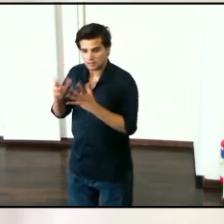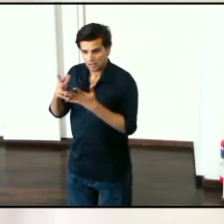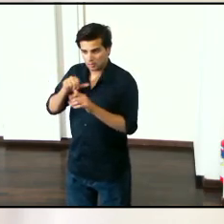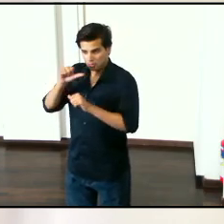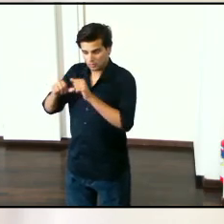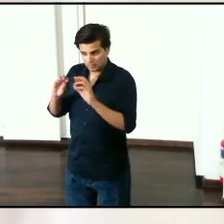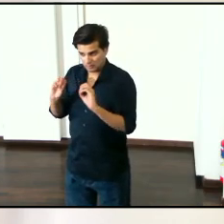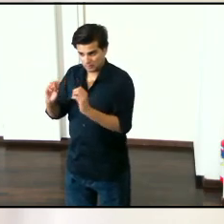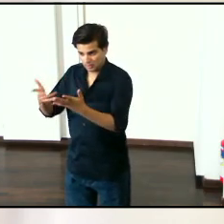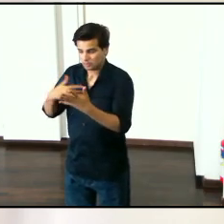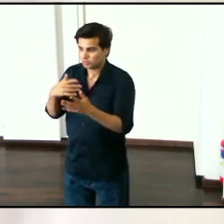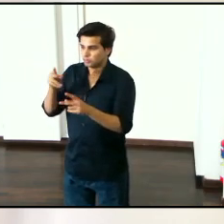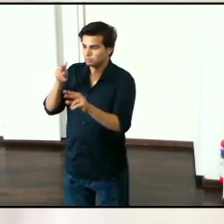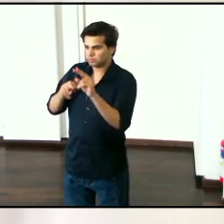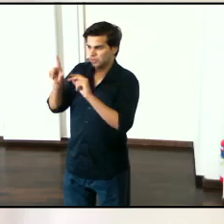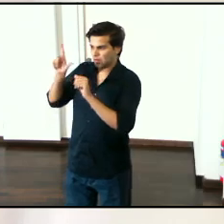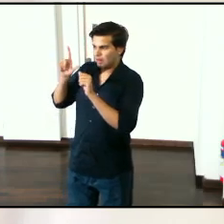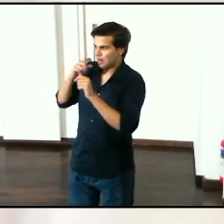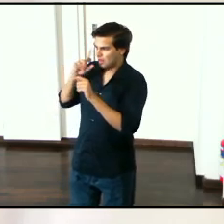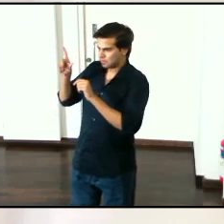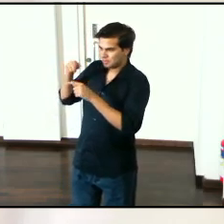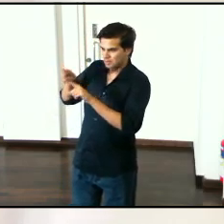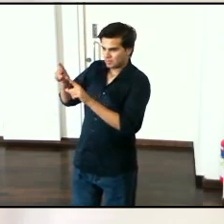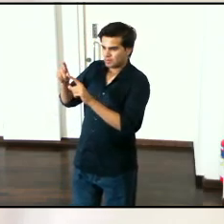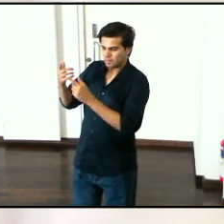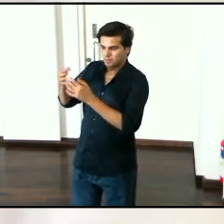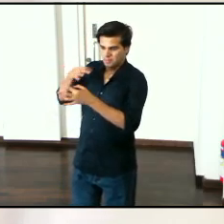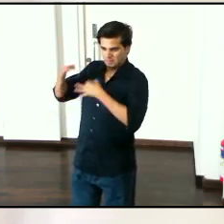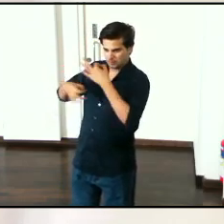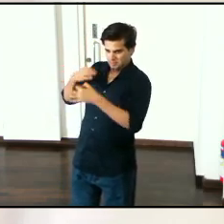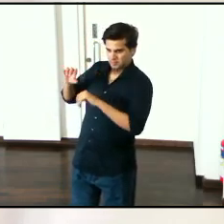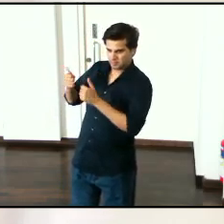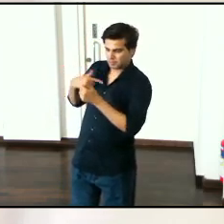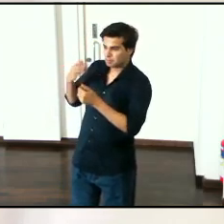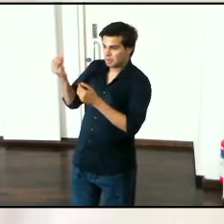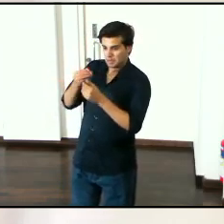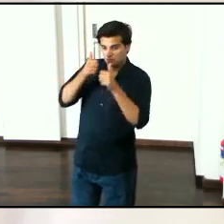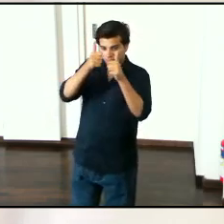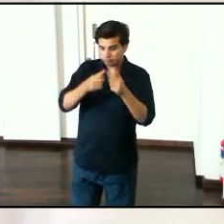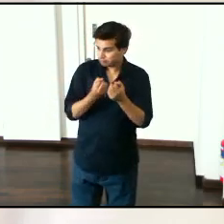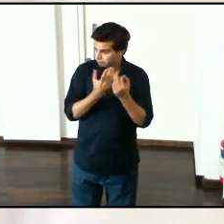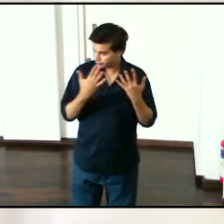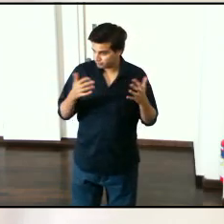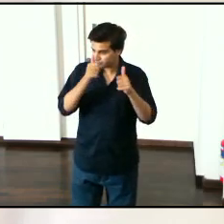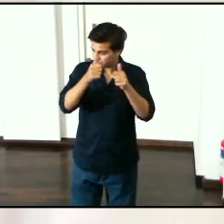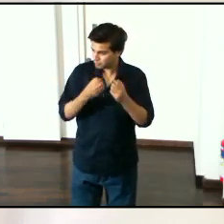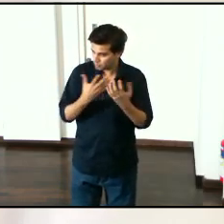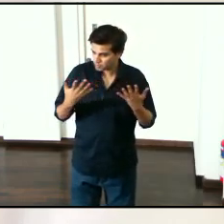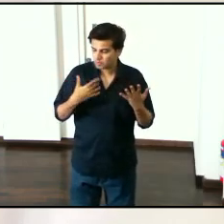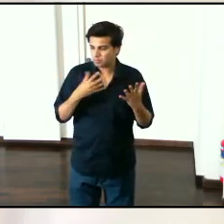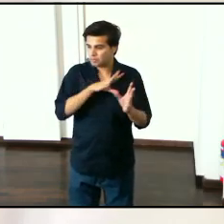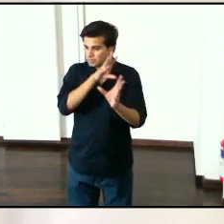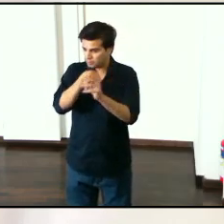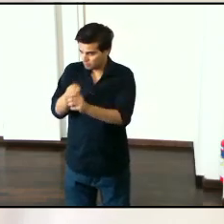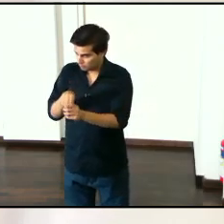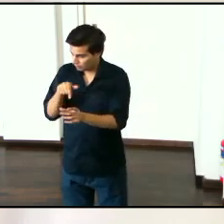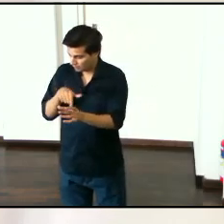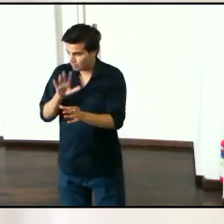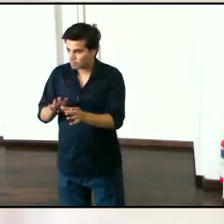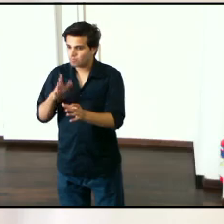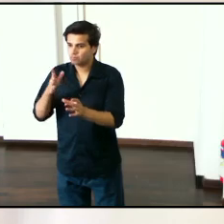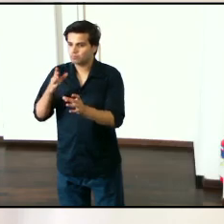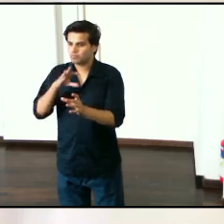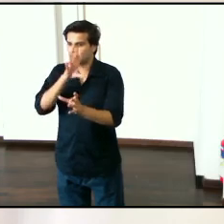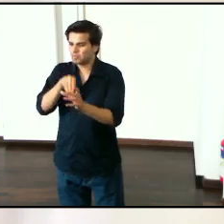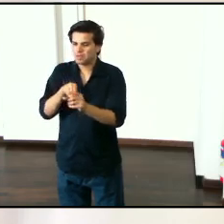taking place, and I'm sure she will correct me if I'm wrong, many posters came in pretty, the condition